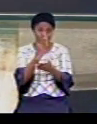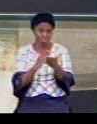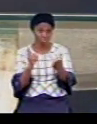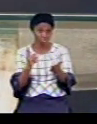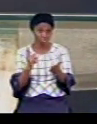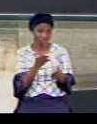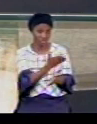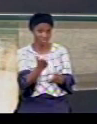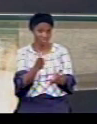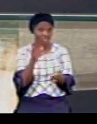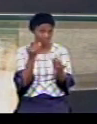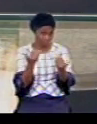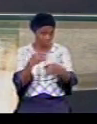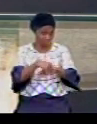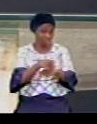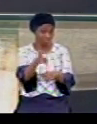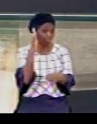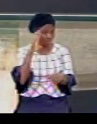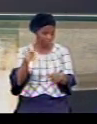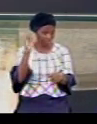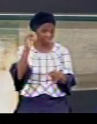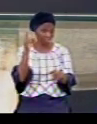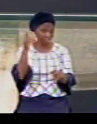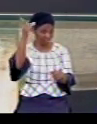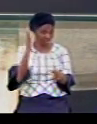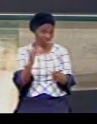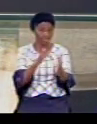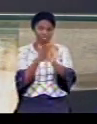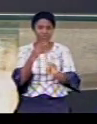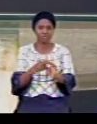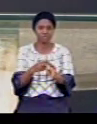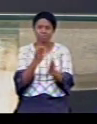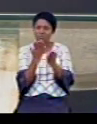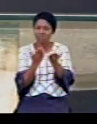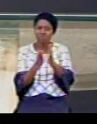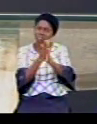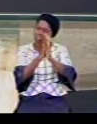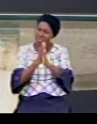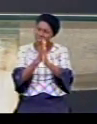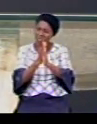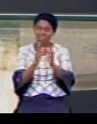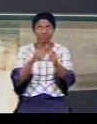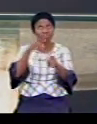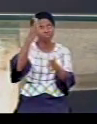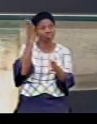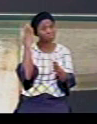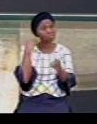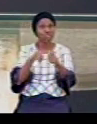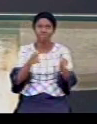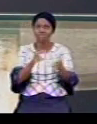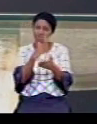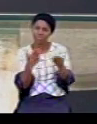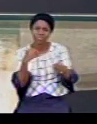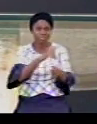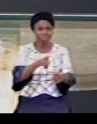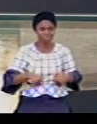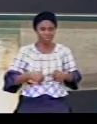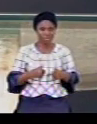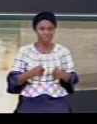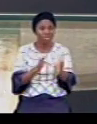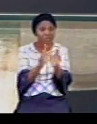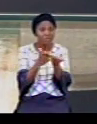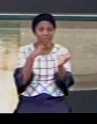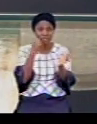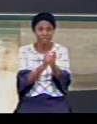Lord. You are calling upon the Lord. You are expecting the Lord to do something in your life. Ye shall seek me and find